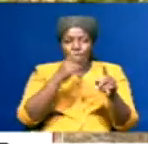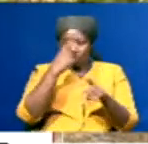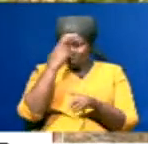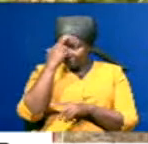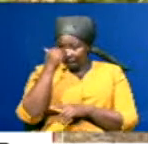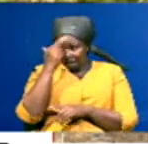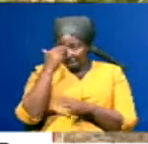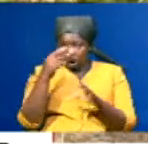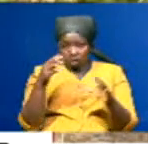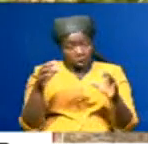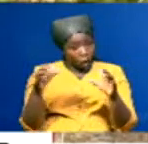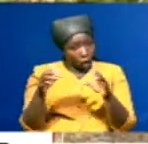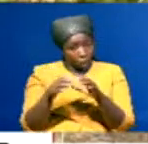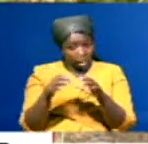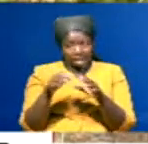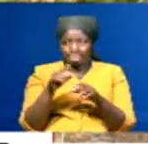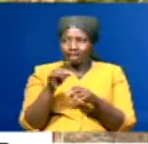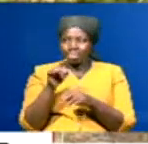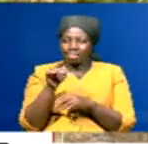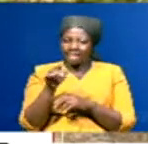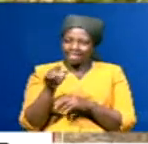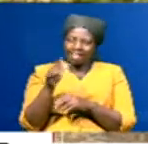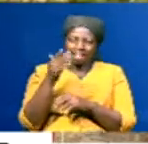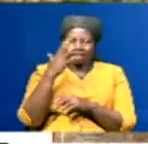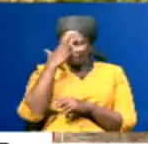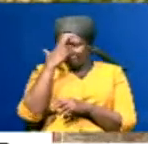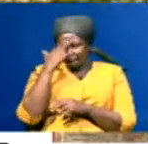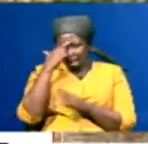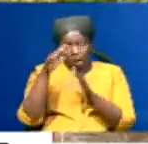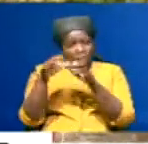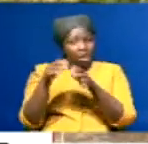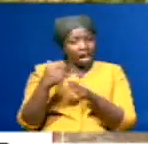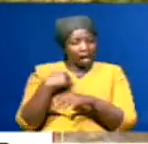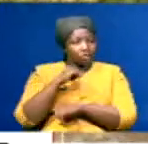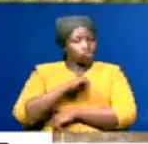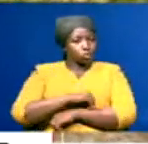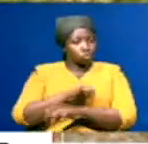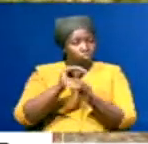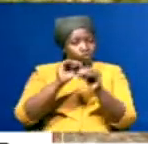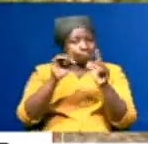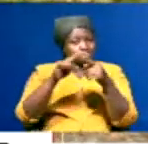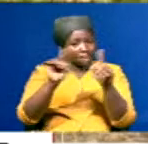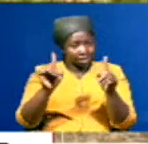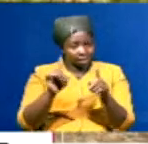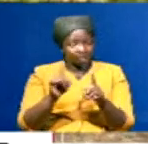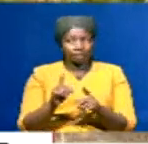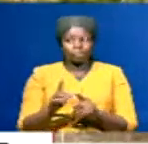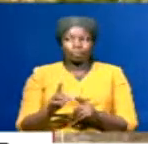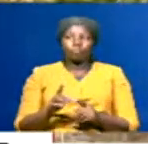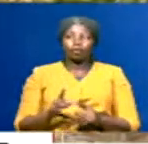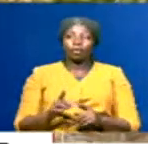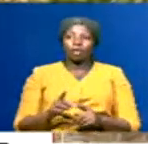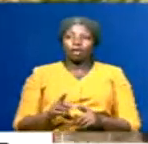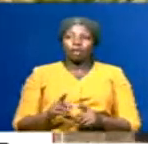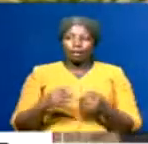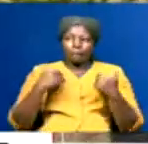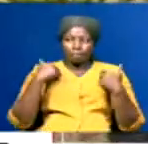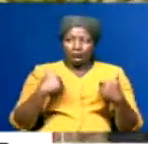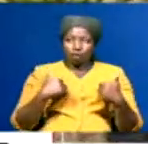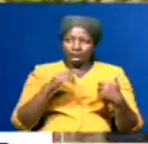community. There were no schools there, but even so, I will go and